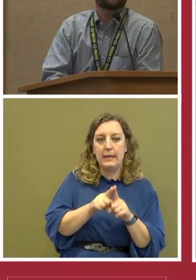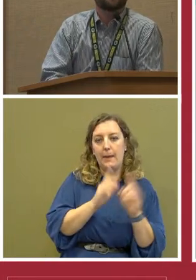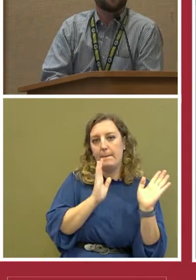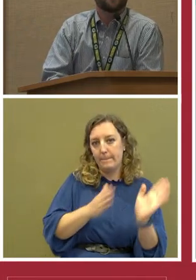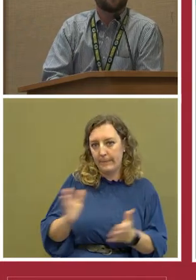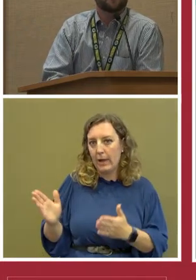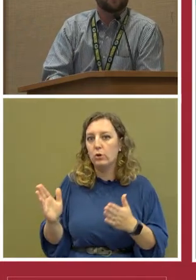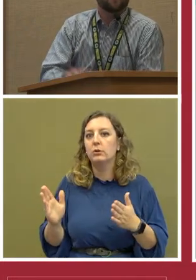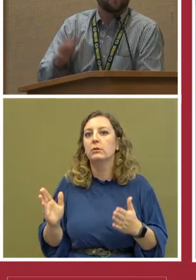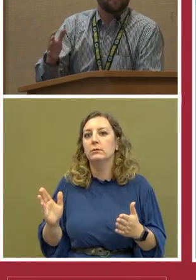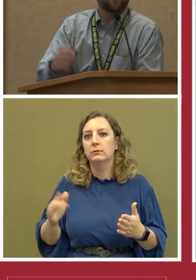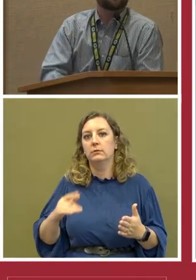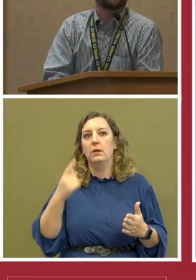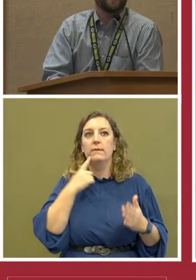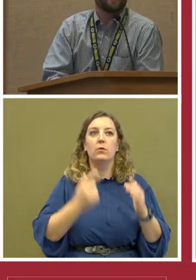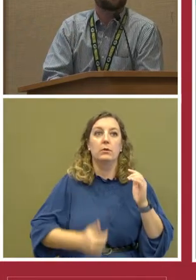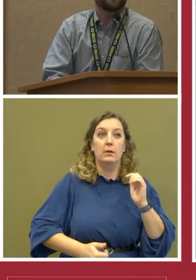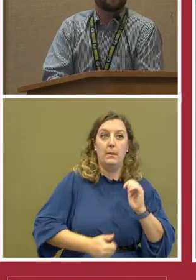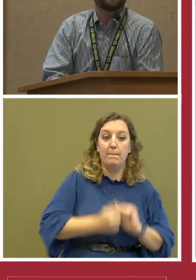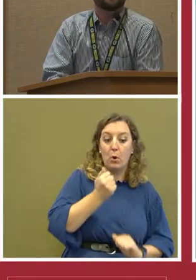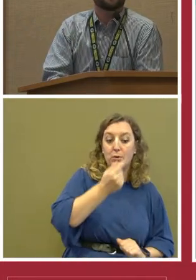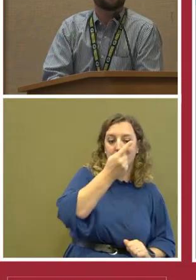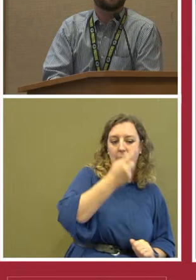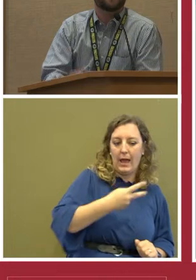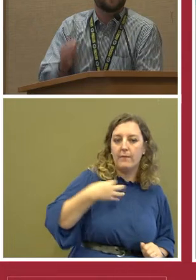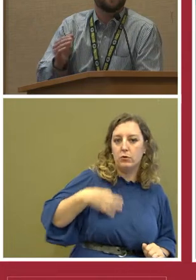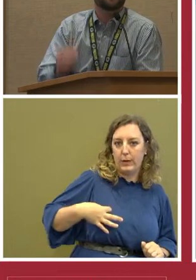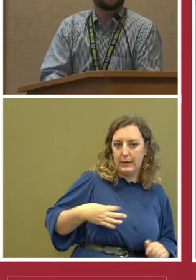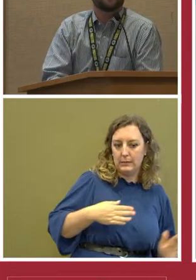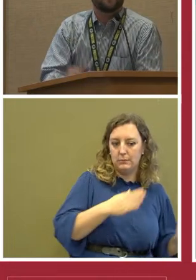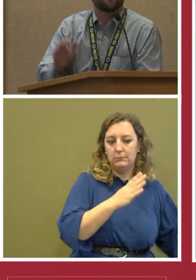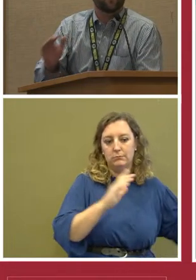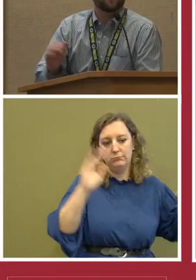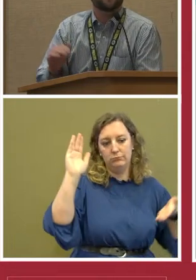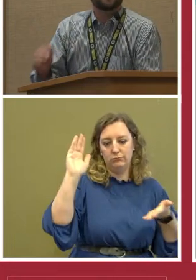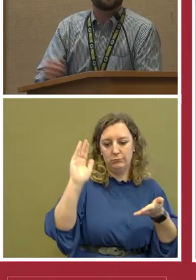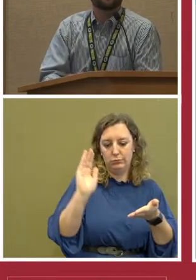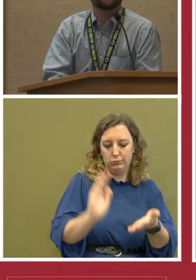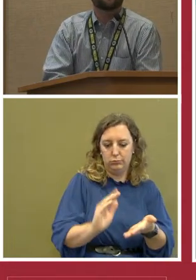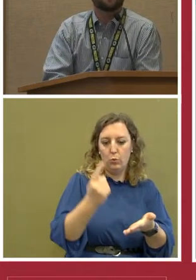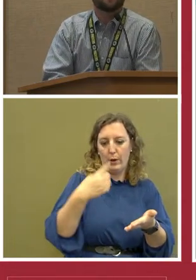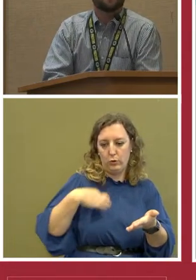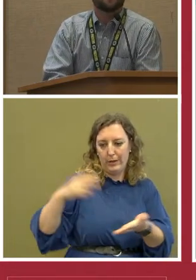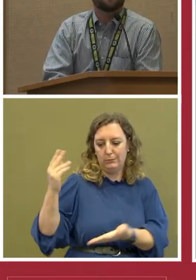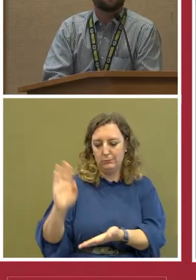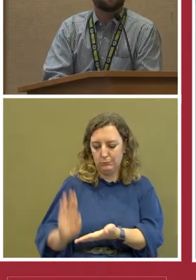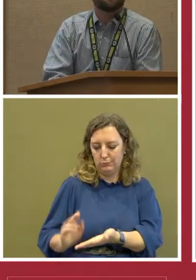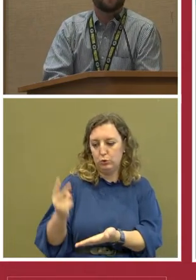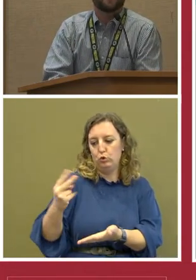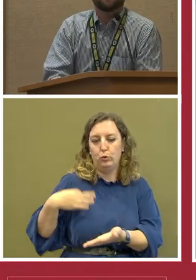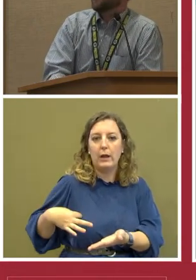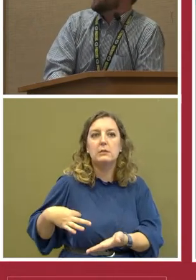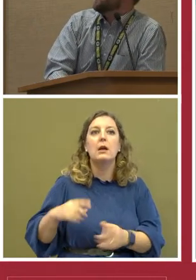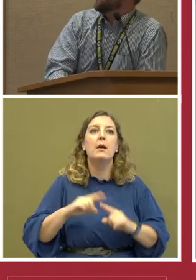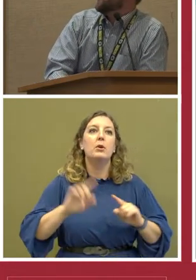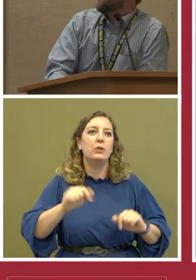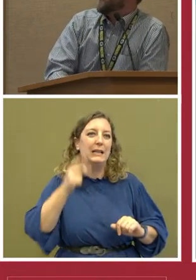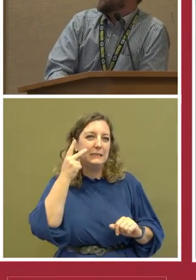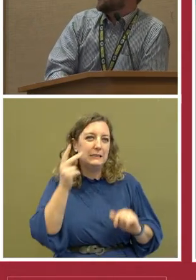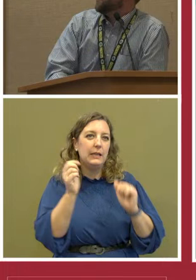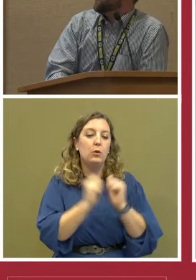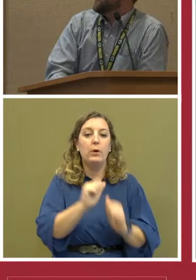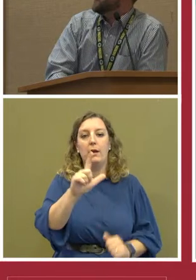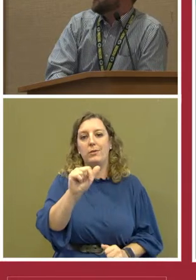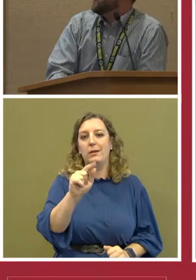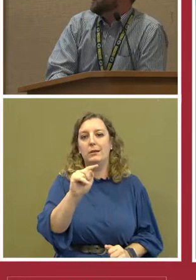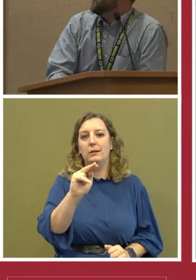pattern in terms of the most with the half credit, and then 1 credit, and then 2. But as you can see with our